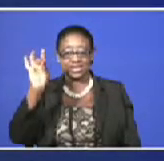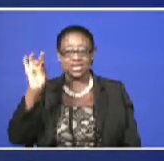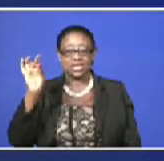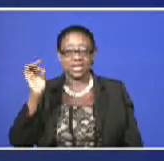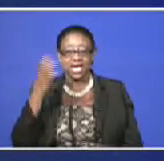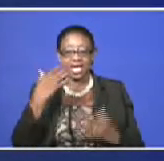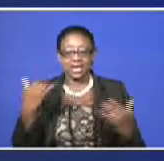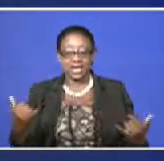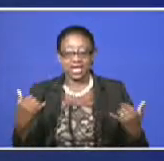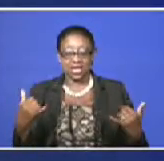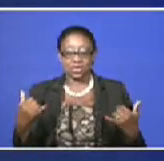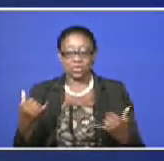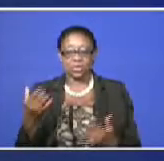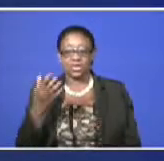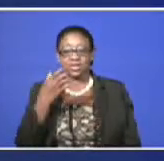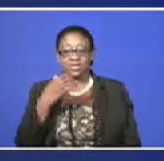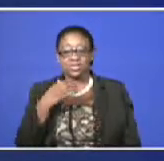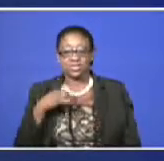power demands.